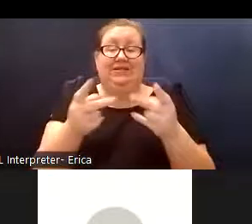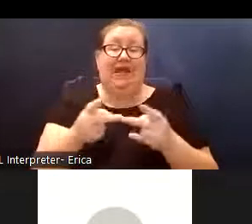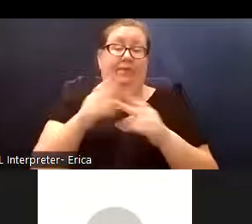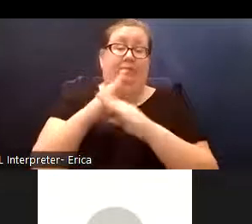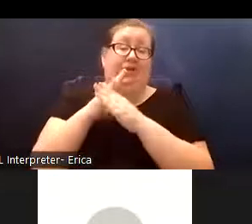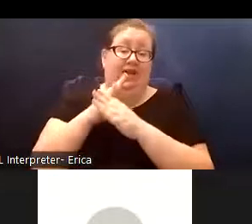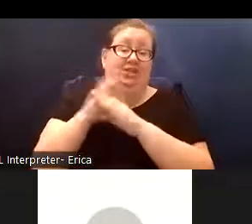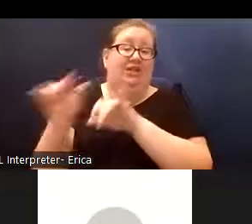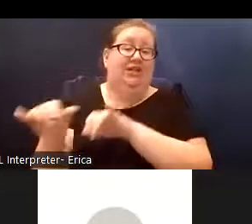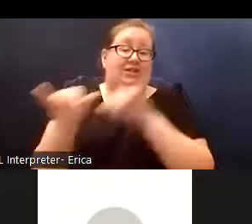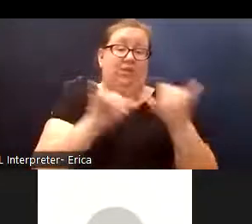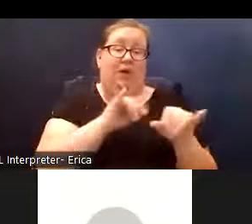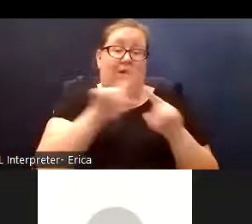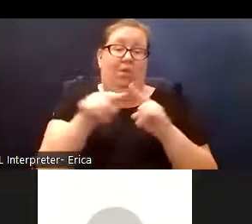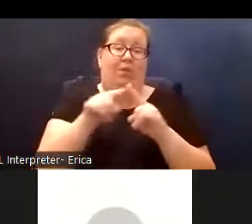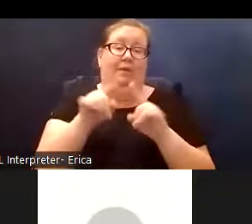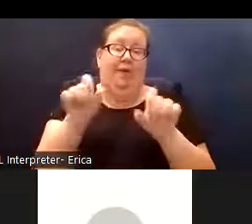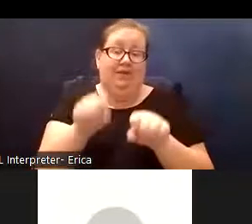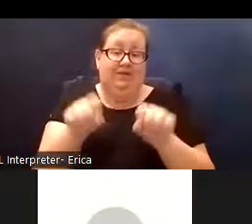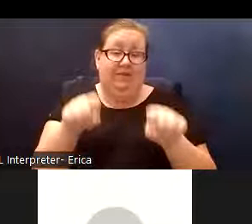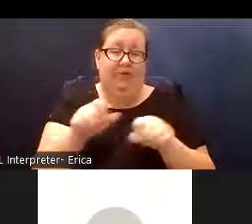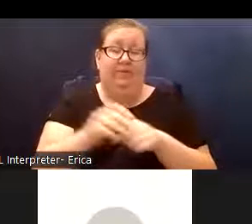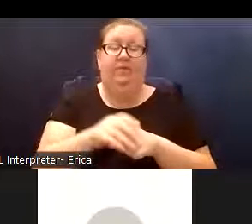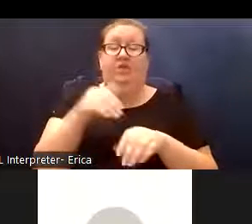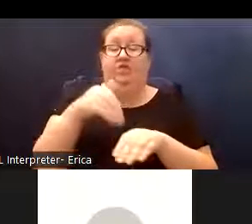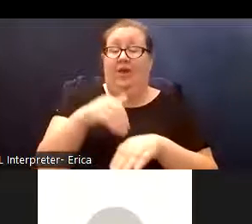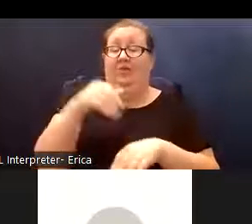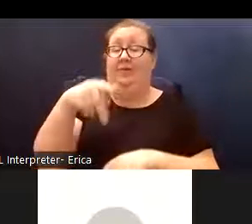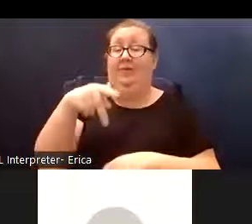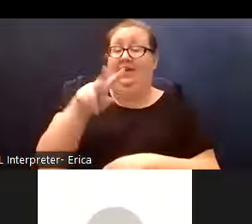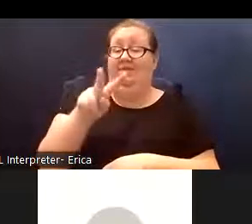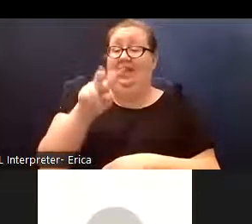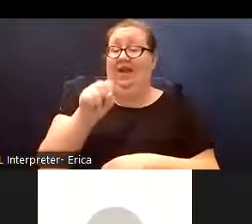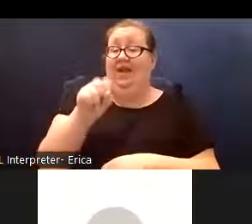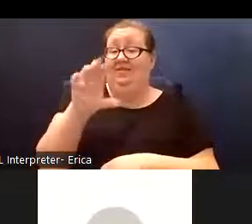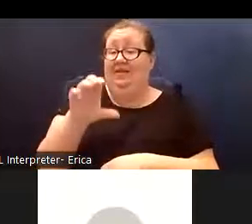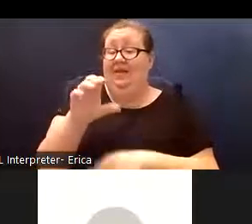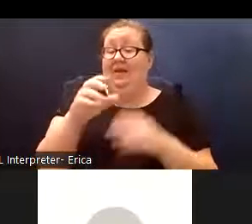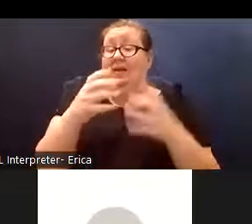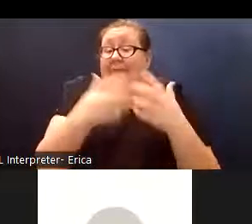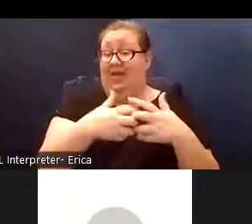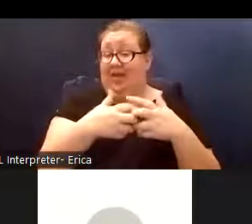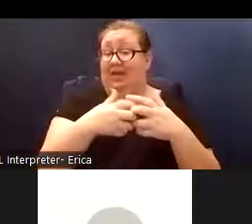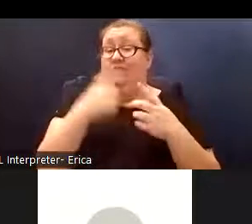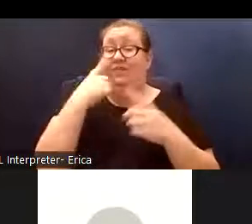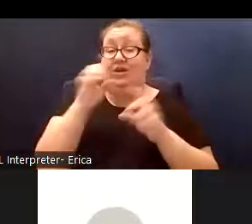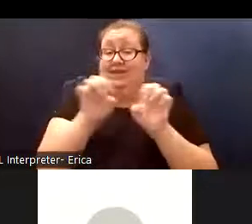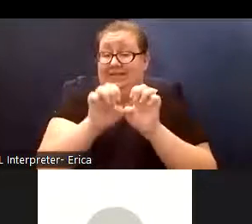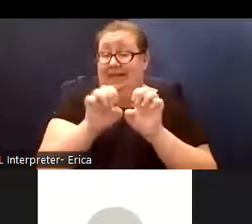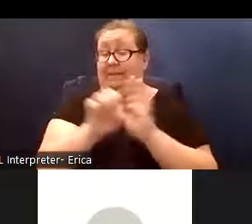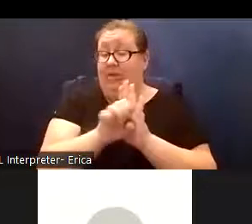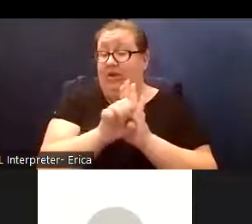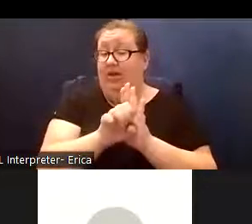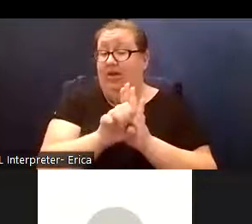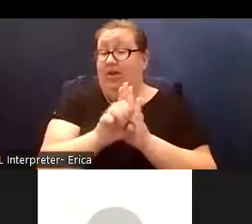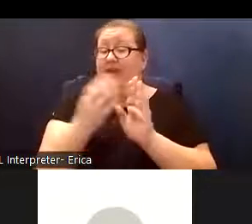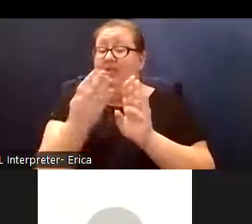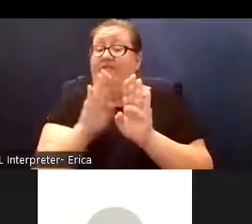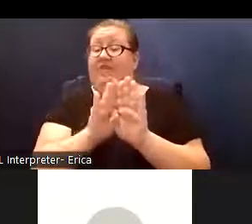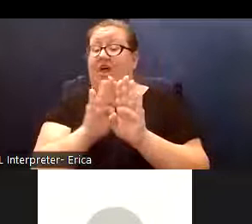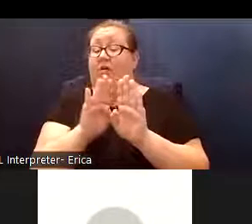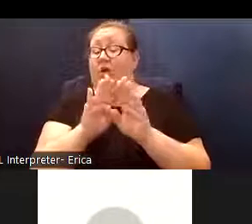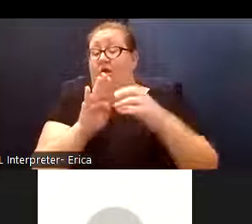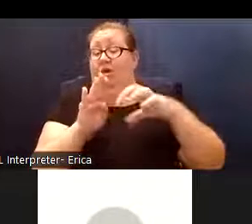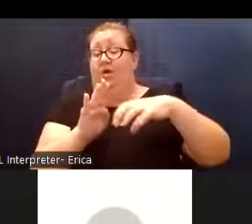possible. So at the PVSC plant, for example, the flood wall would go around it, and the